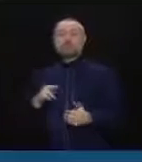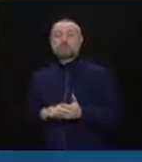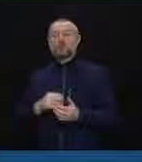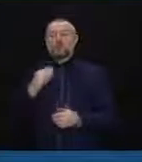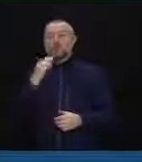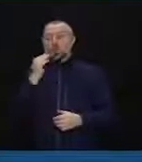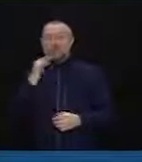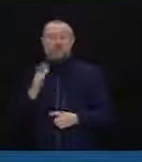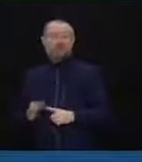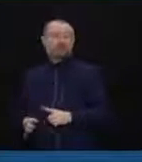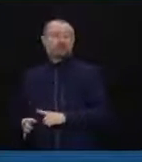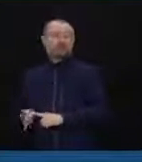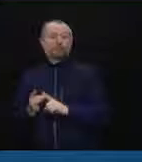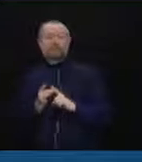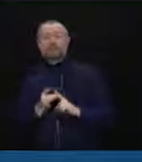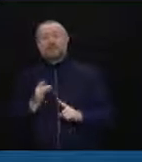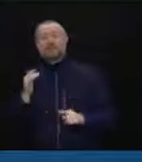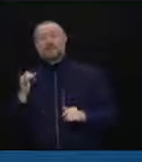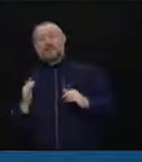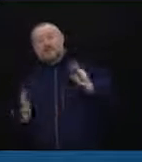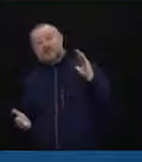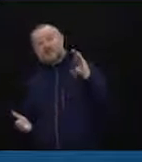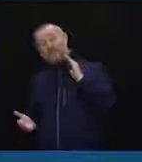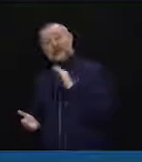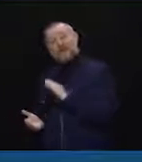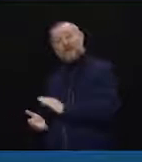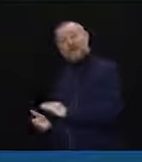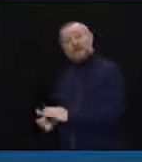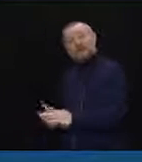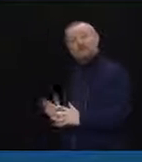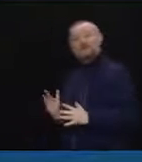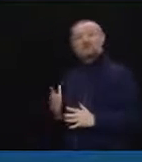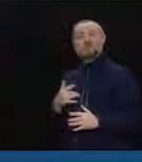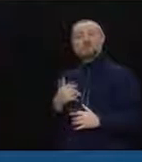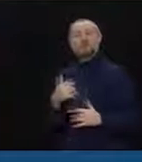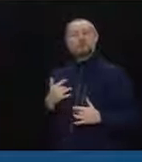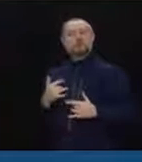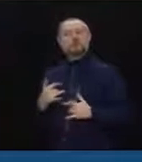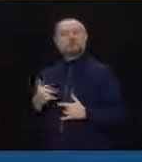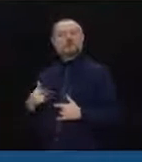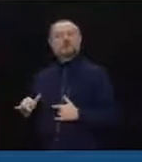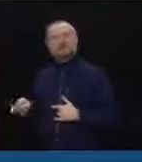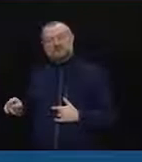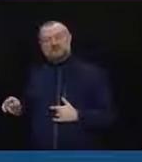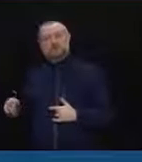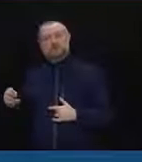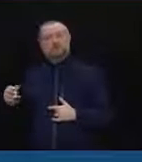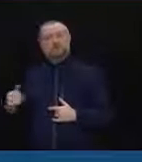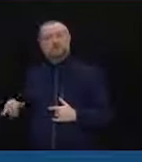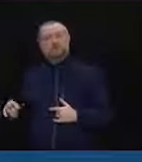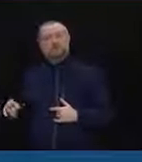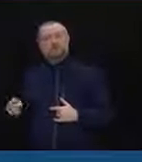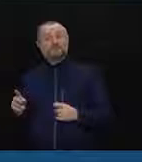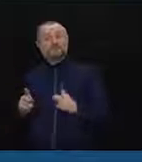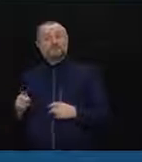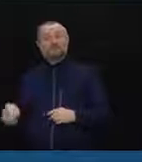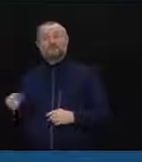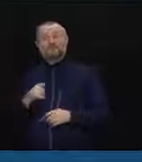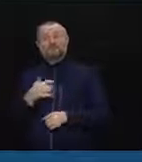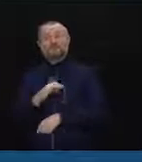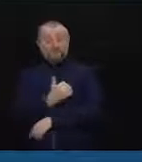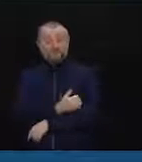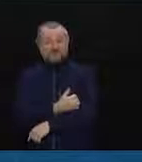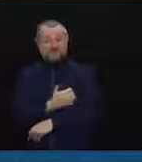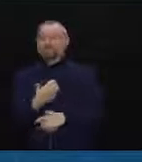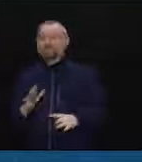but they are still a concern to us. You know, these people, even if they're vaccinated, it is still a concern because many of them,